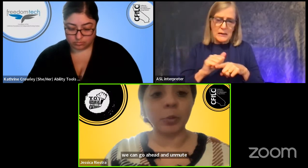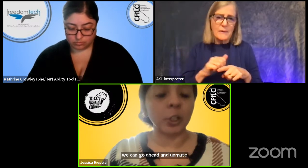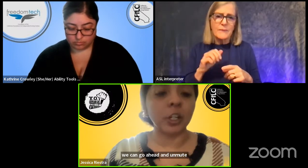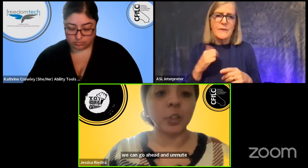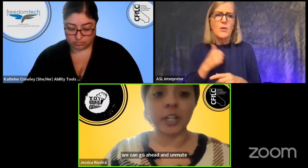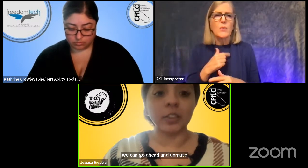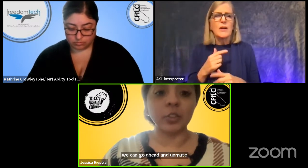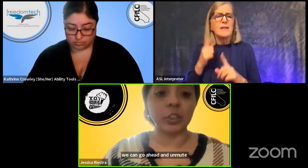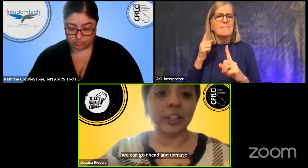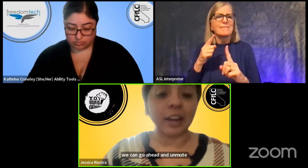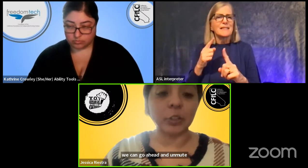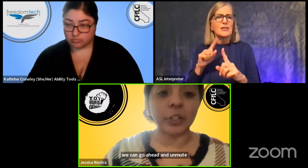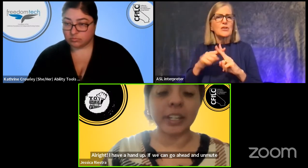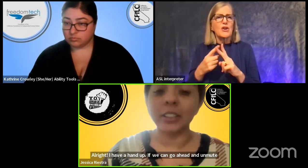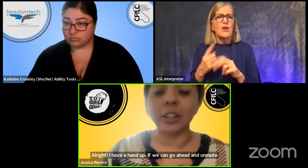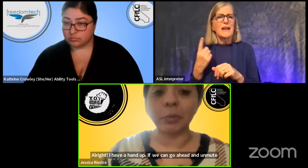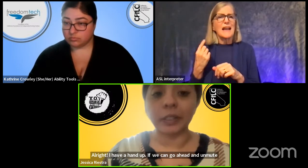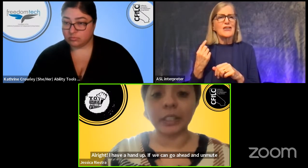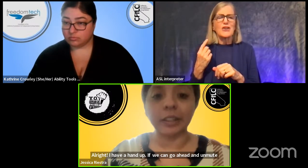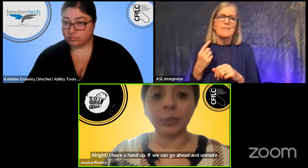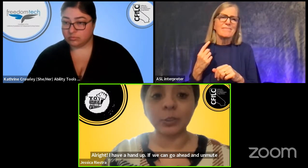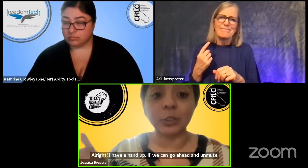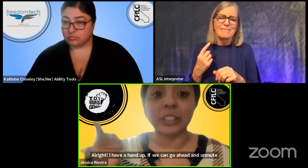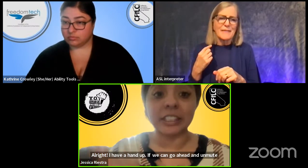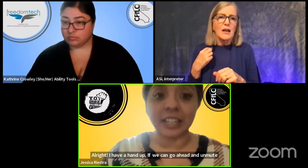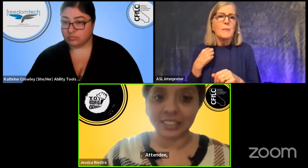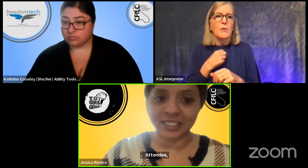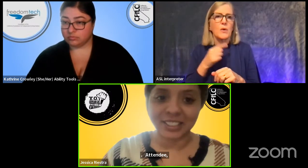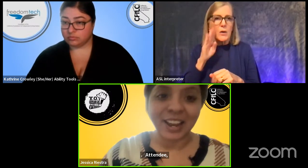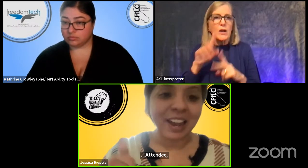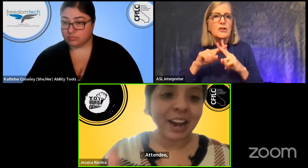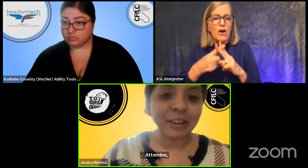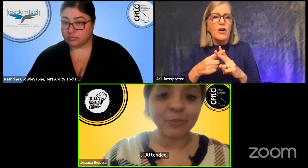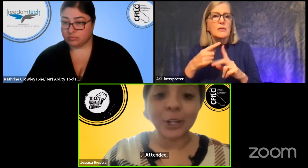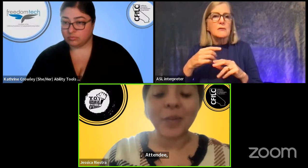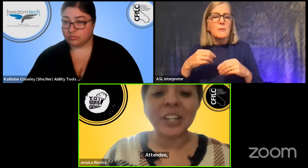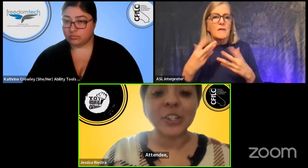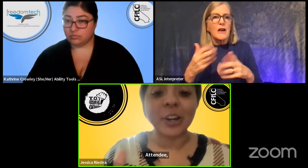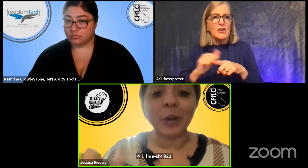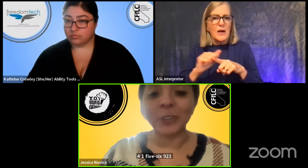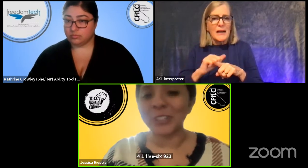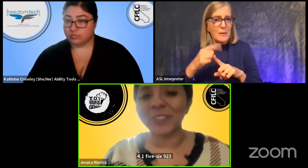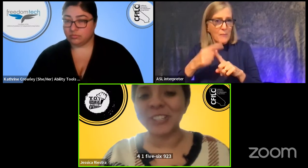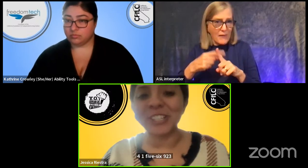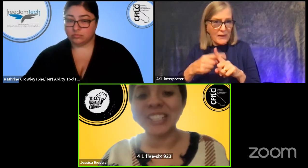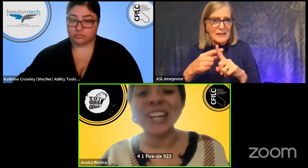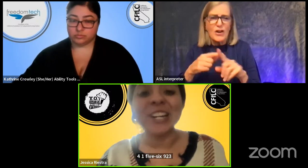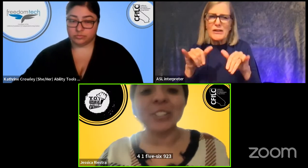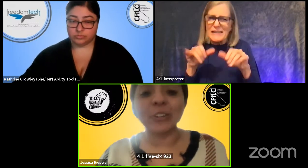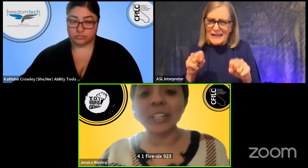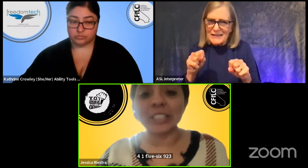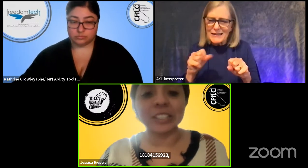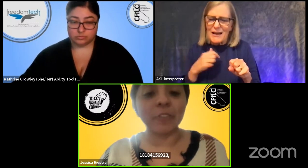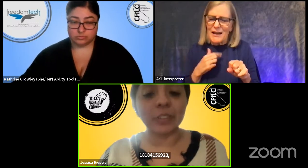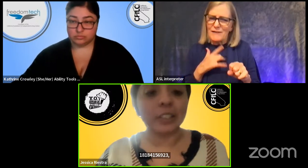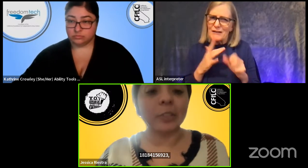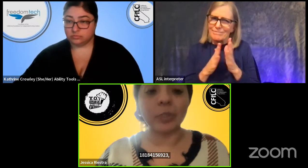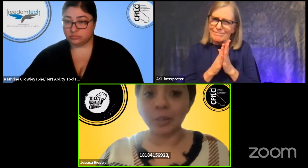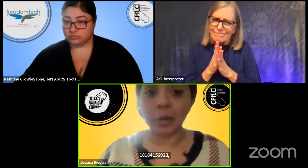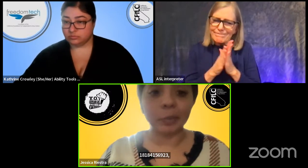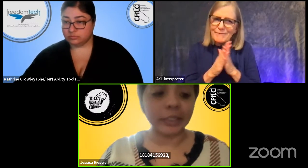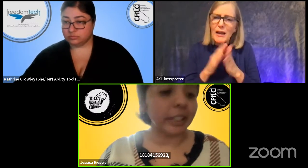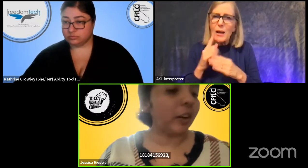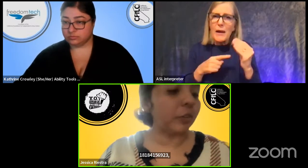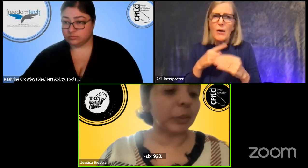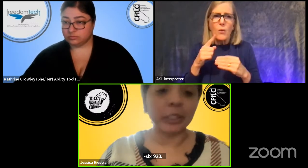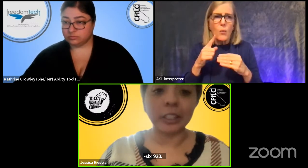year, but we're going to try to start having trainings on a monthly level. So yes, I am very passionate about what you mentioned. So it's definitely